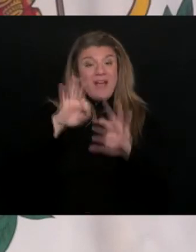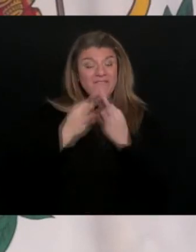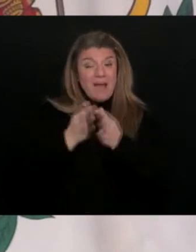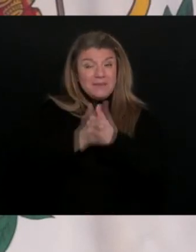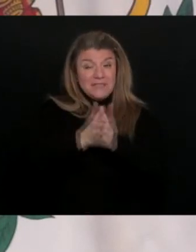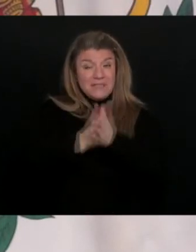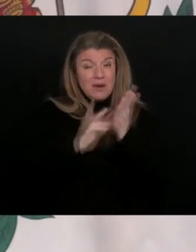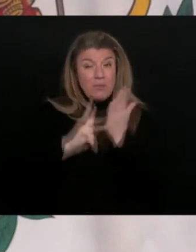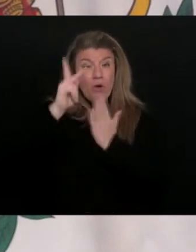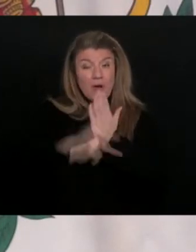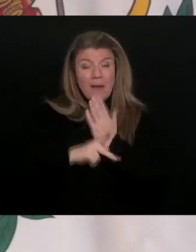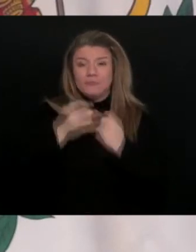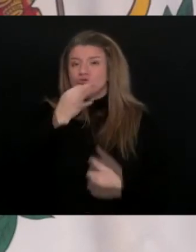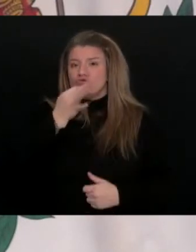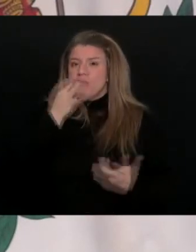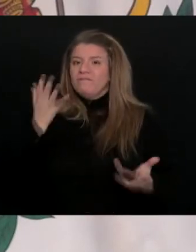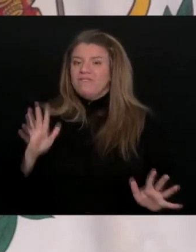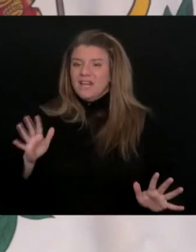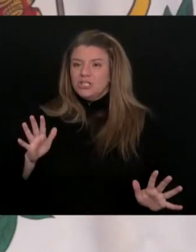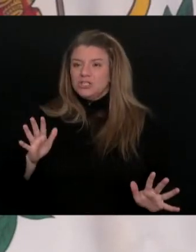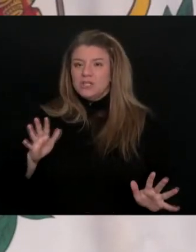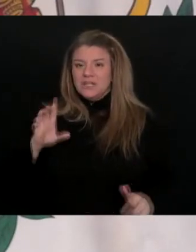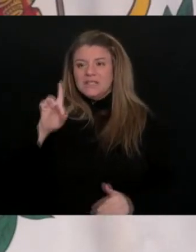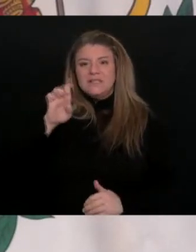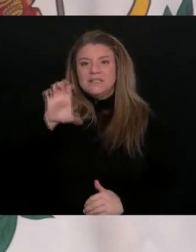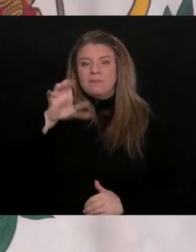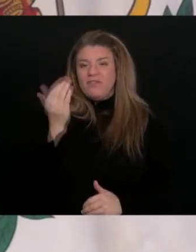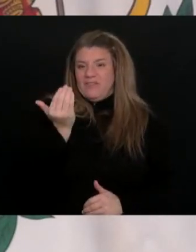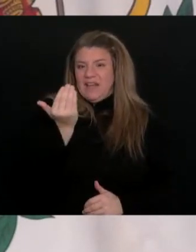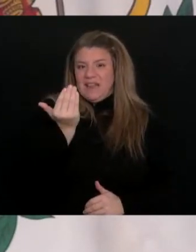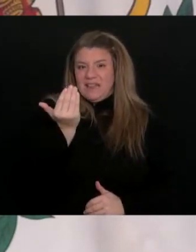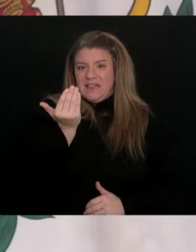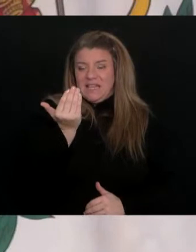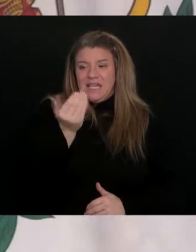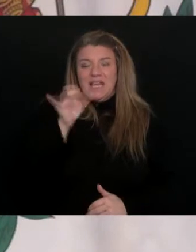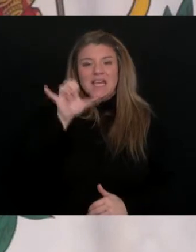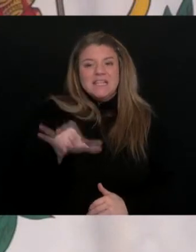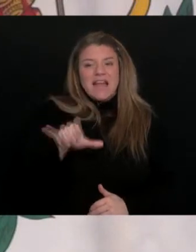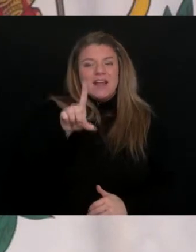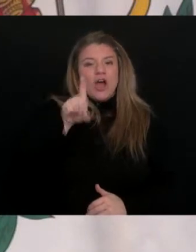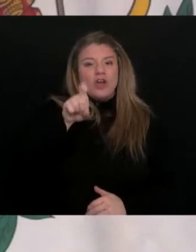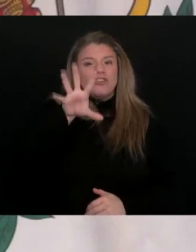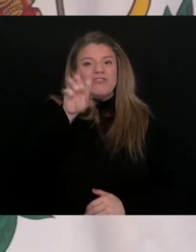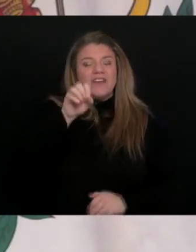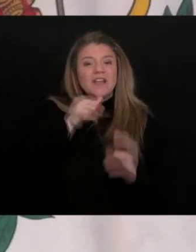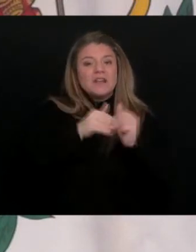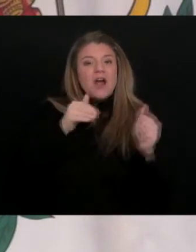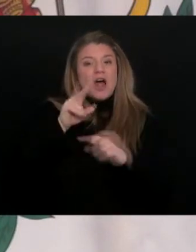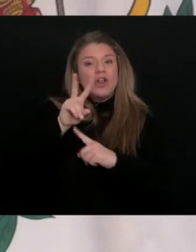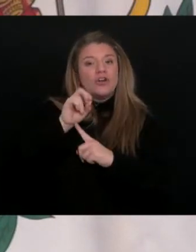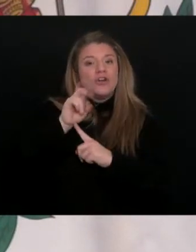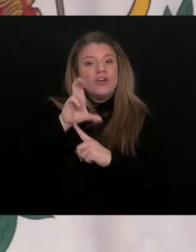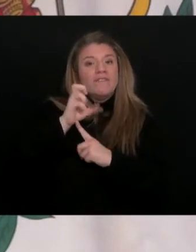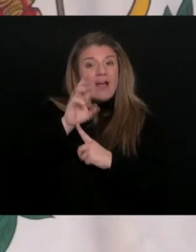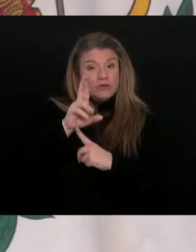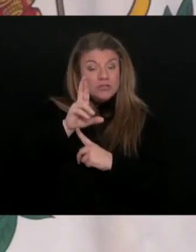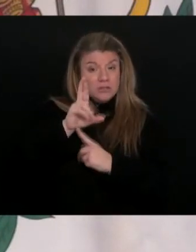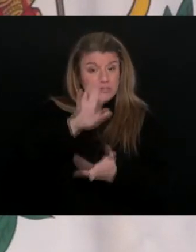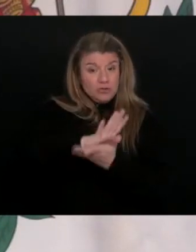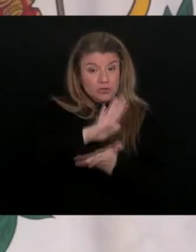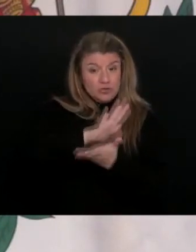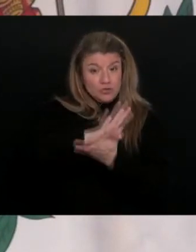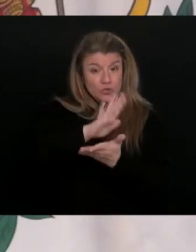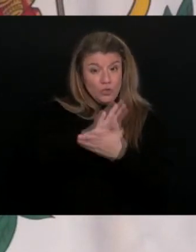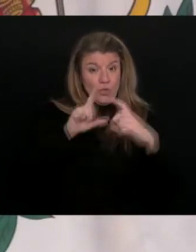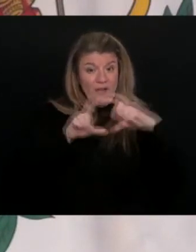is winding down. It's over on December the 15th. That's for the $150 voucher, school